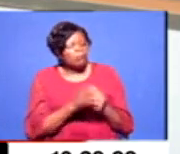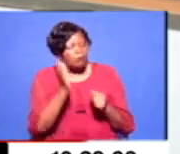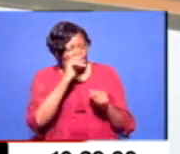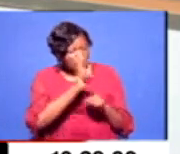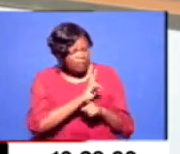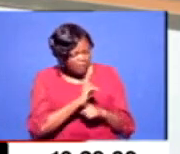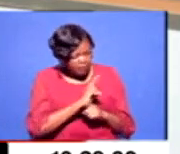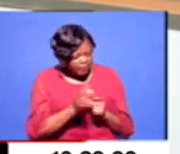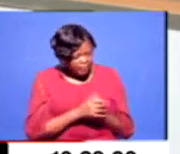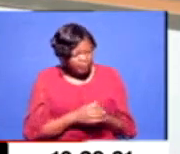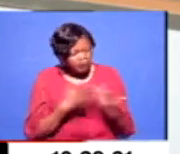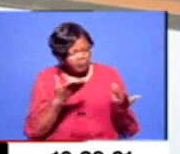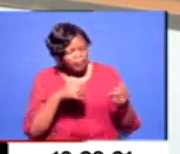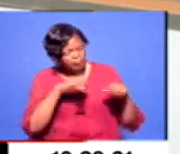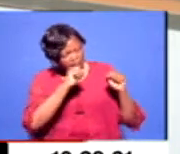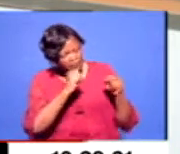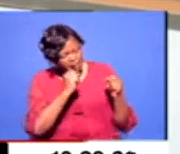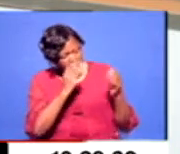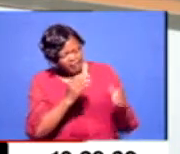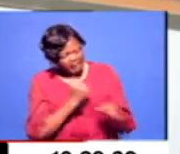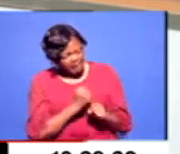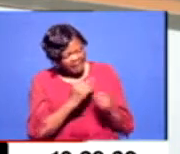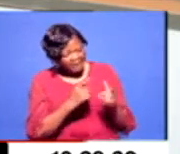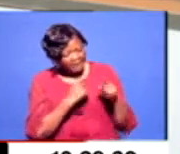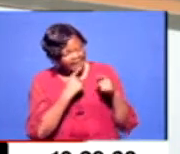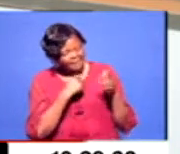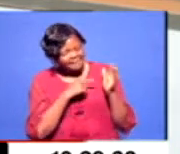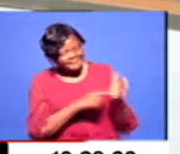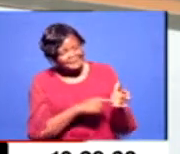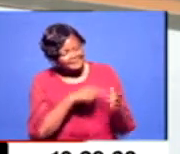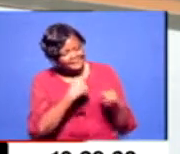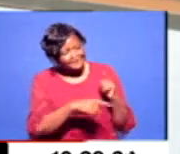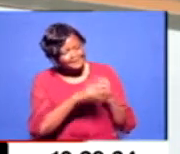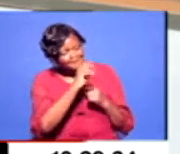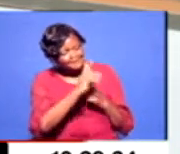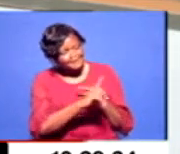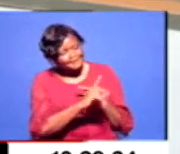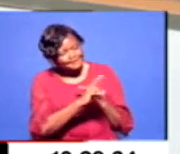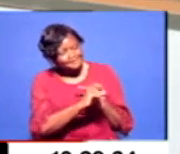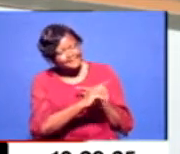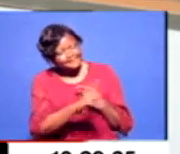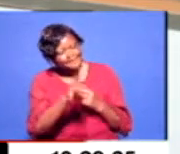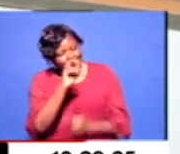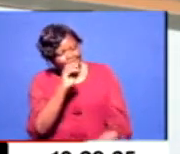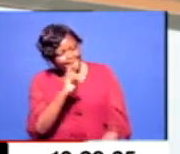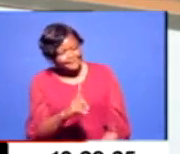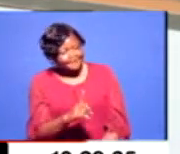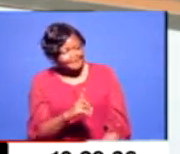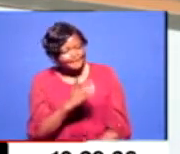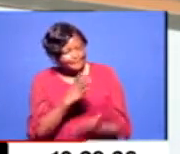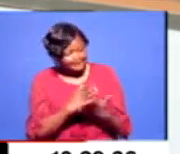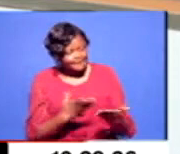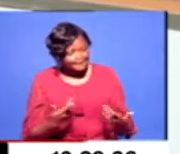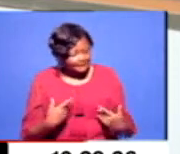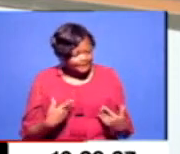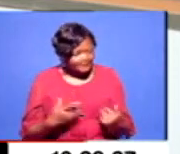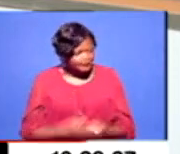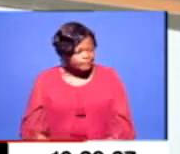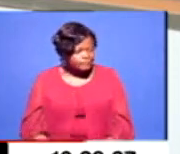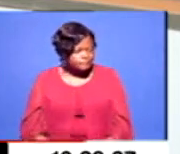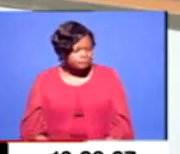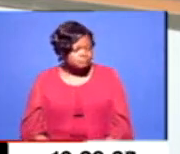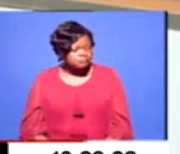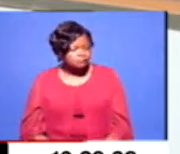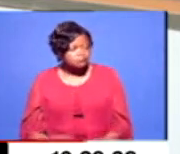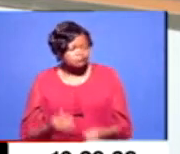by border operators in 2000 and in 2020 and 2021 is that some had actually to do what they had to